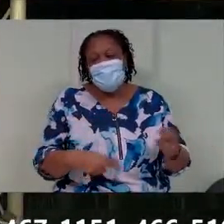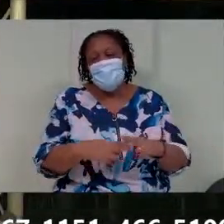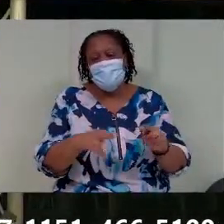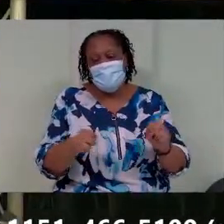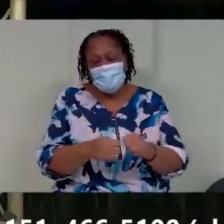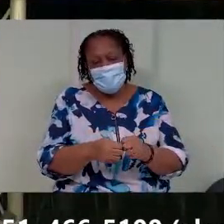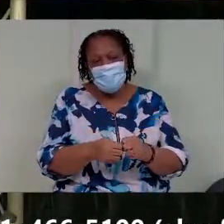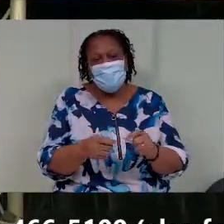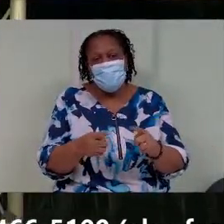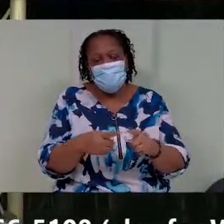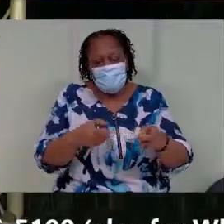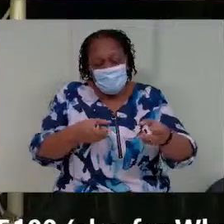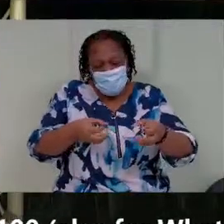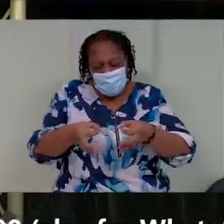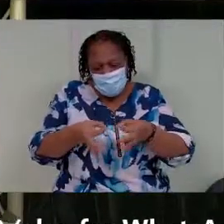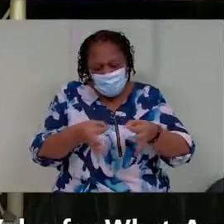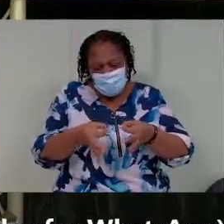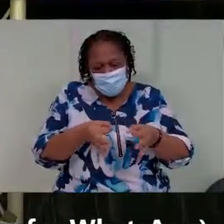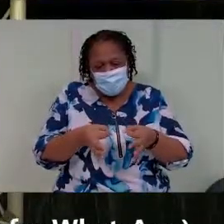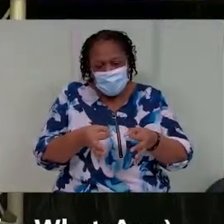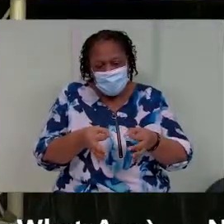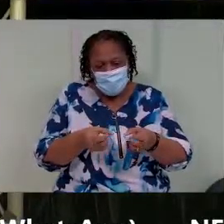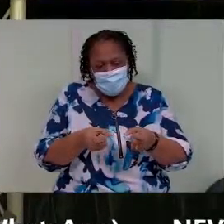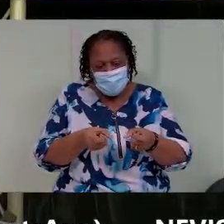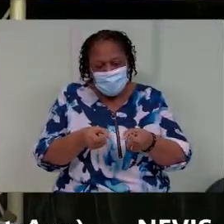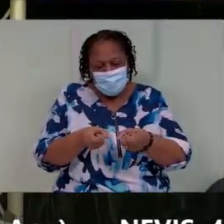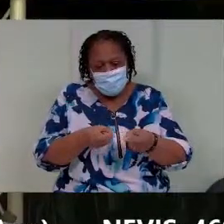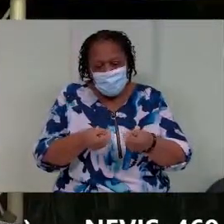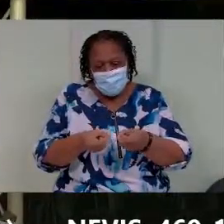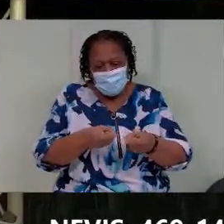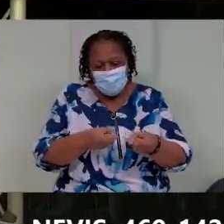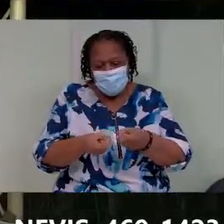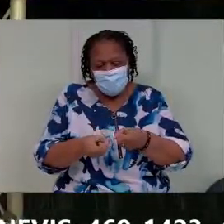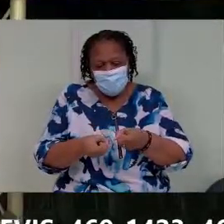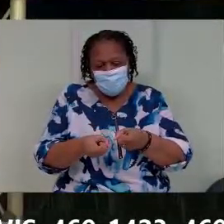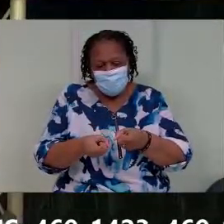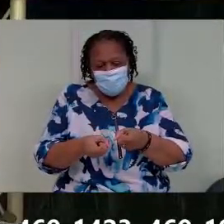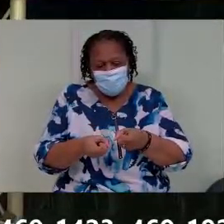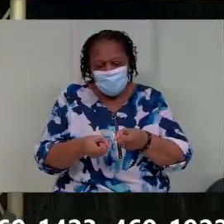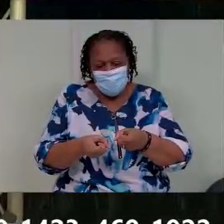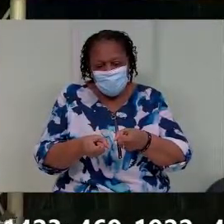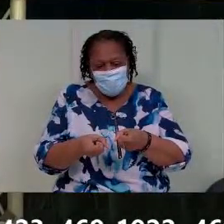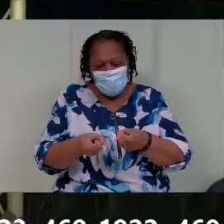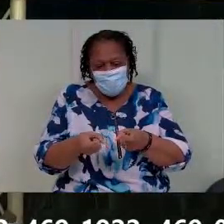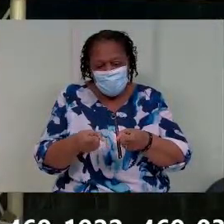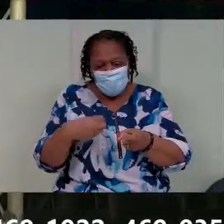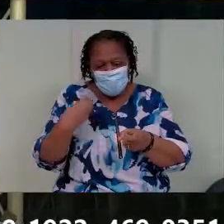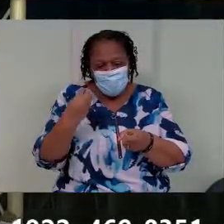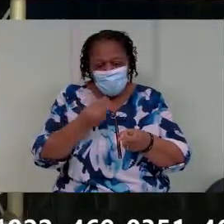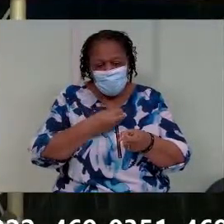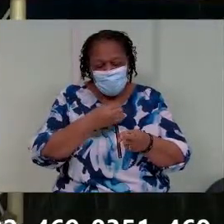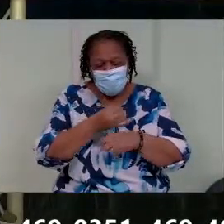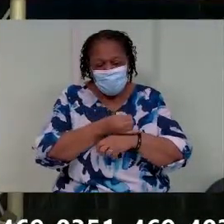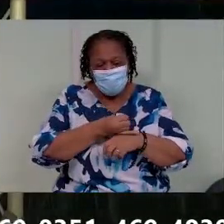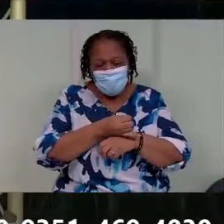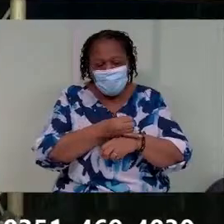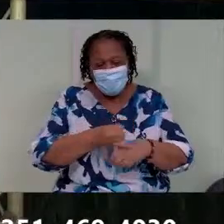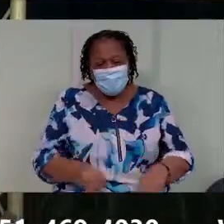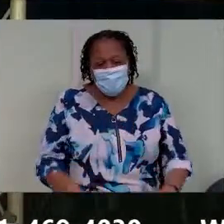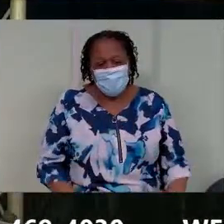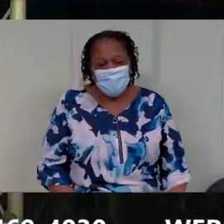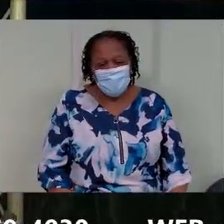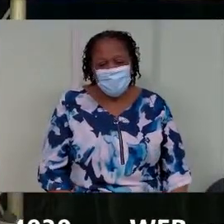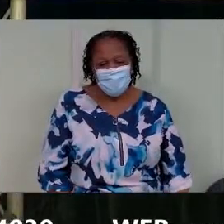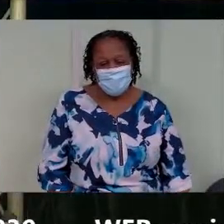manage the situations once we open our borders. I think that's the best what I can say. I don't know if Dr. Laws or